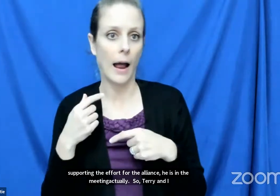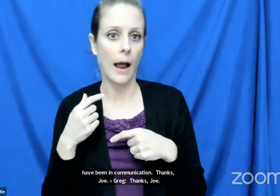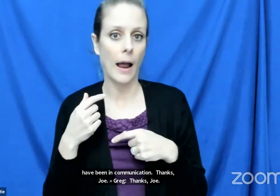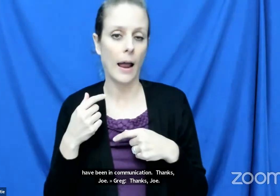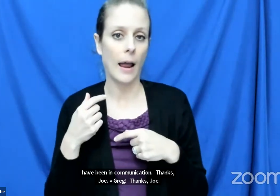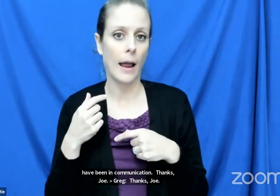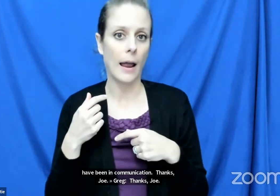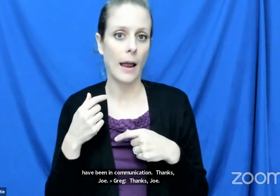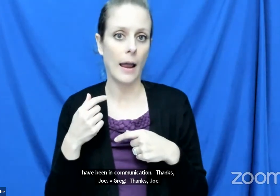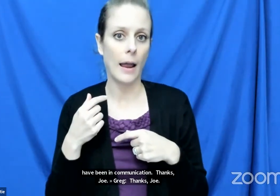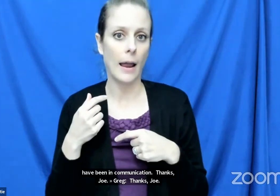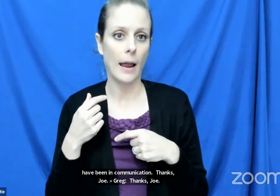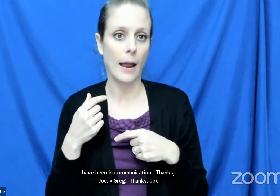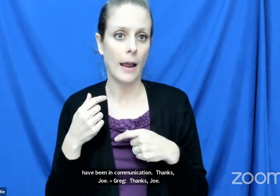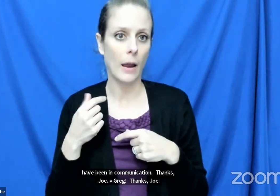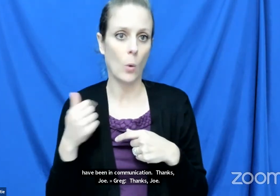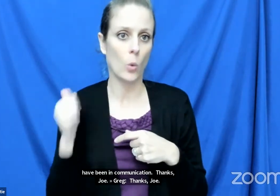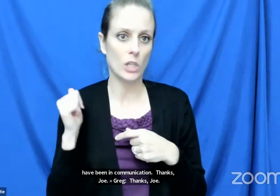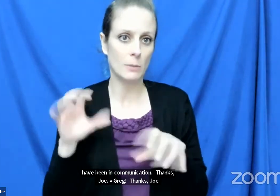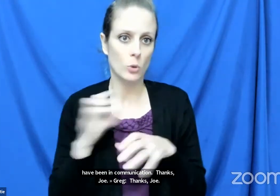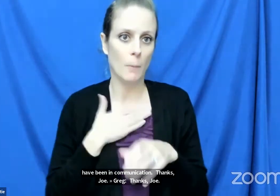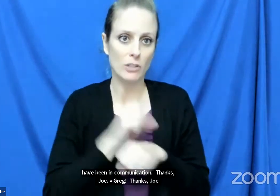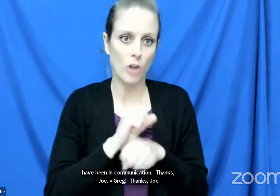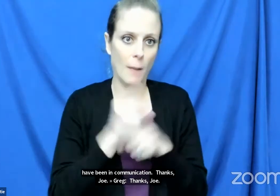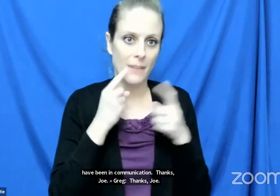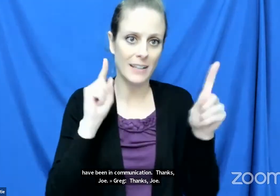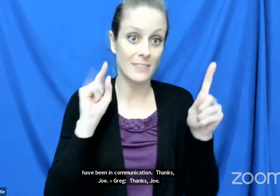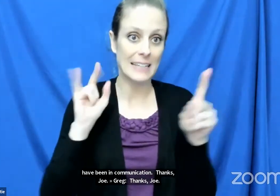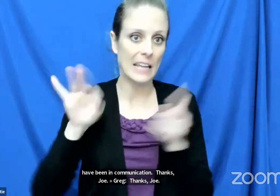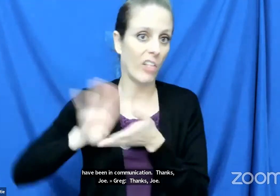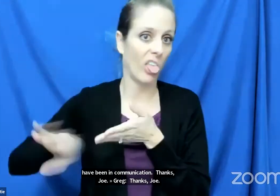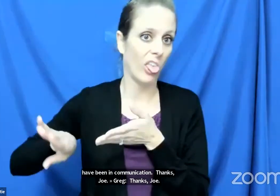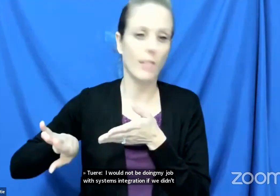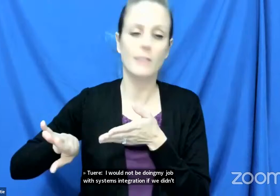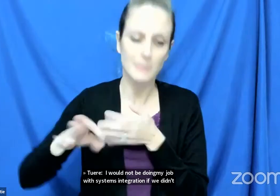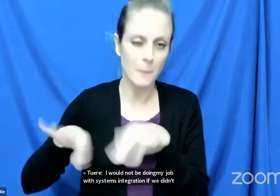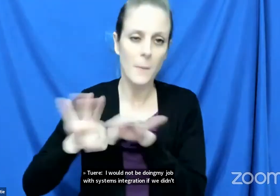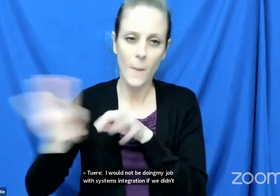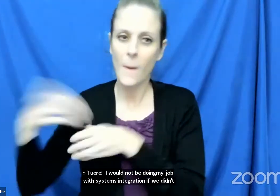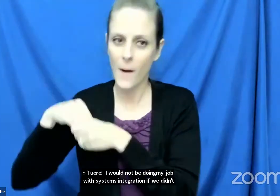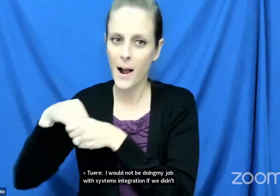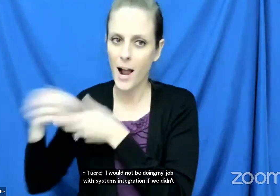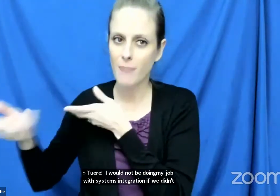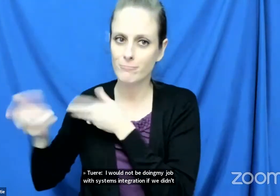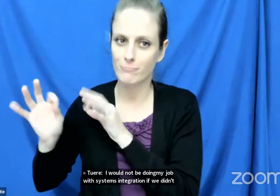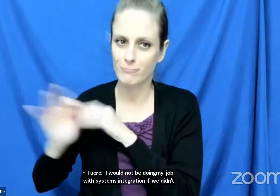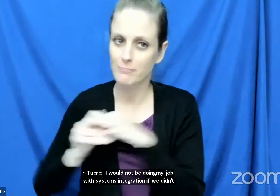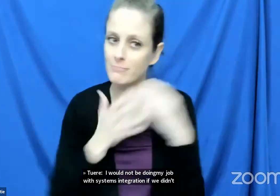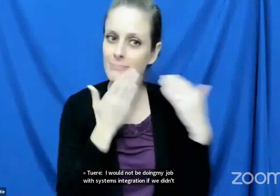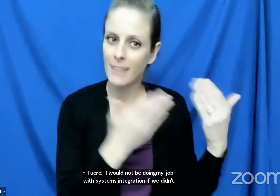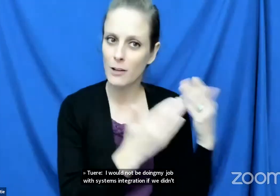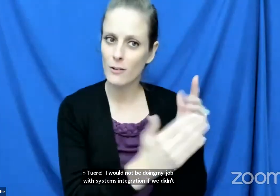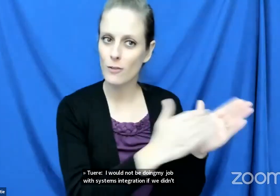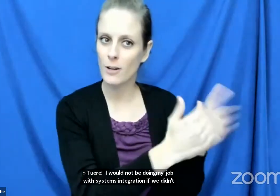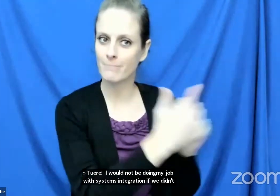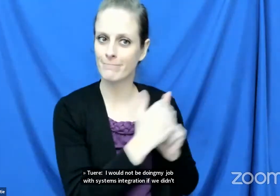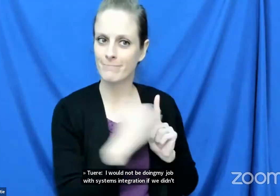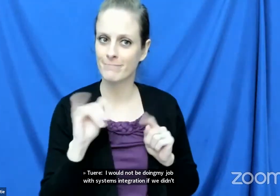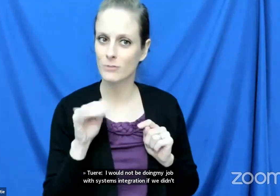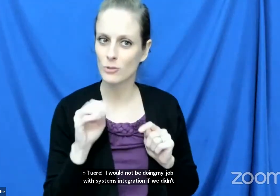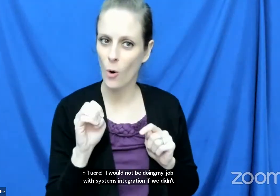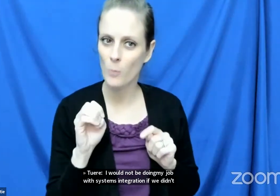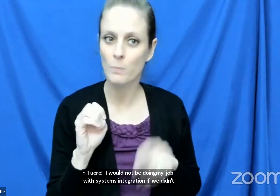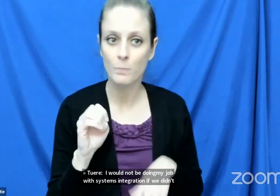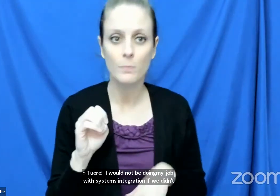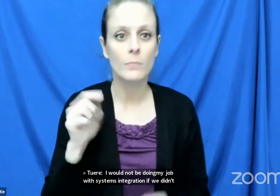we didn't attend to that. All right. Any other questions? If not, I think